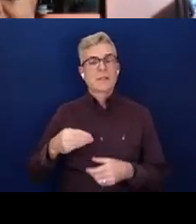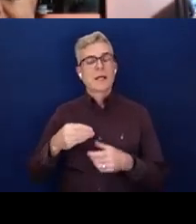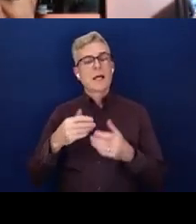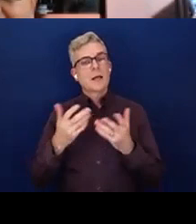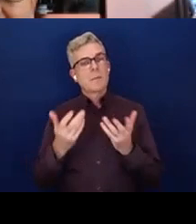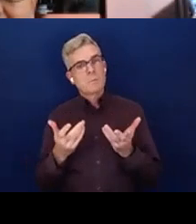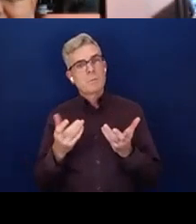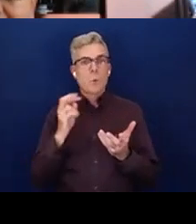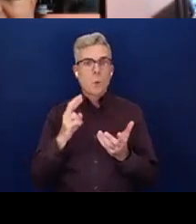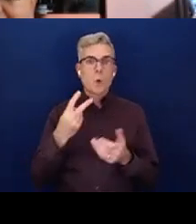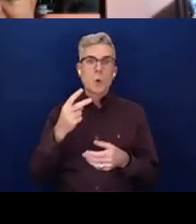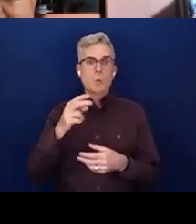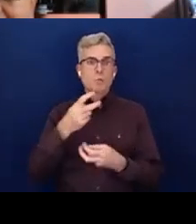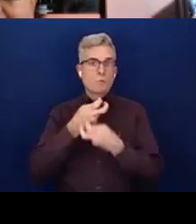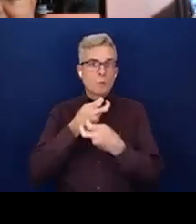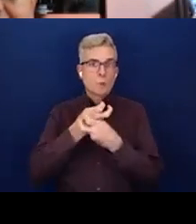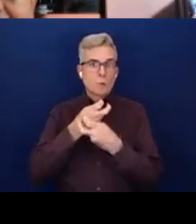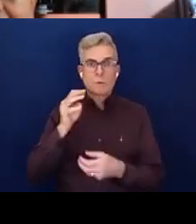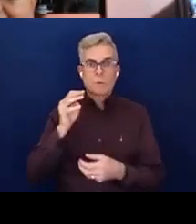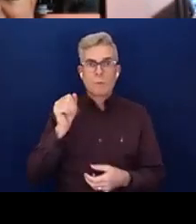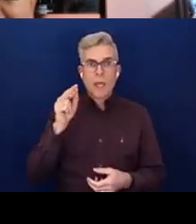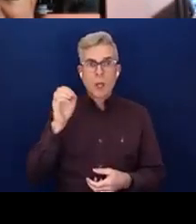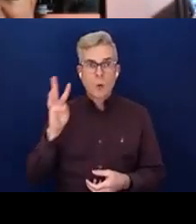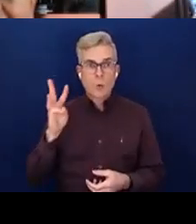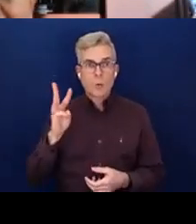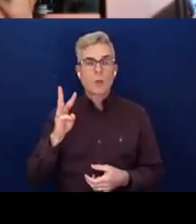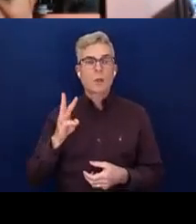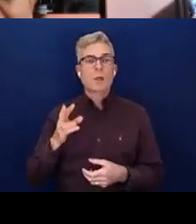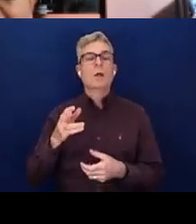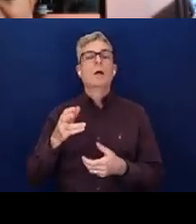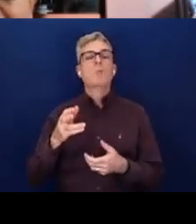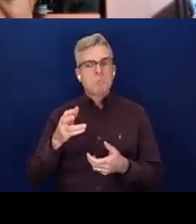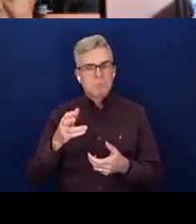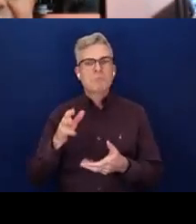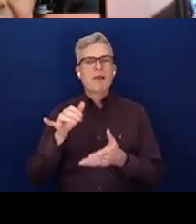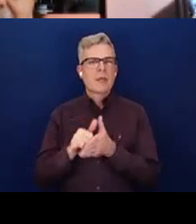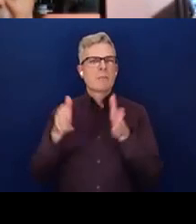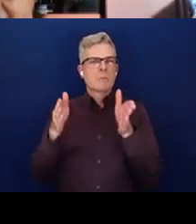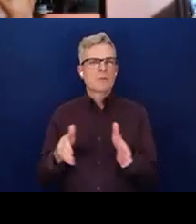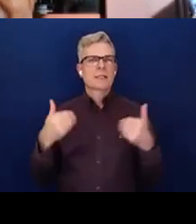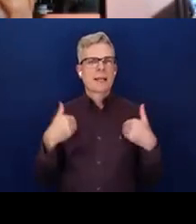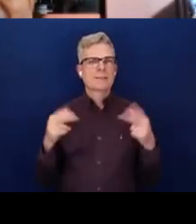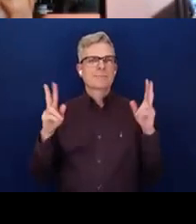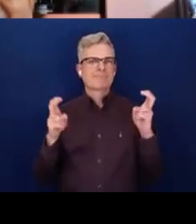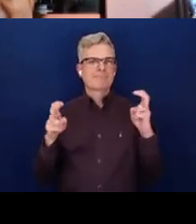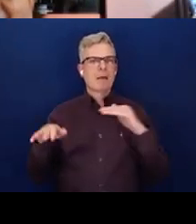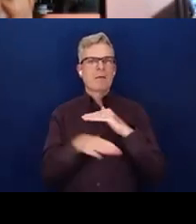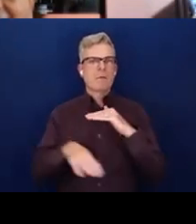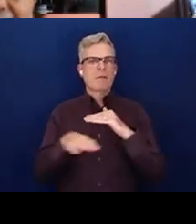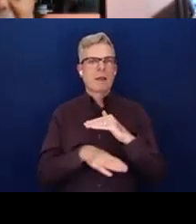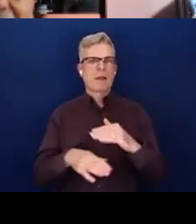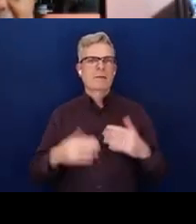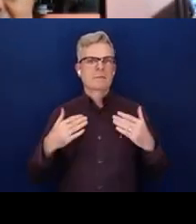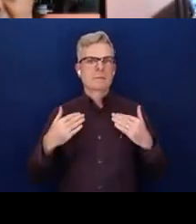or bone marrow transplant would be an individual with underlying health conditions. And